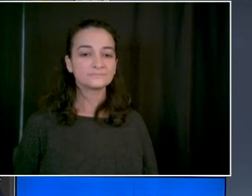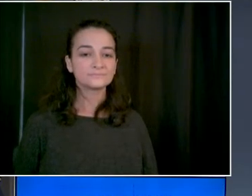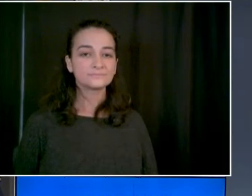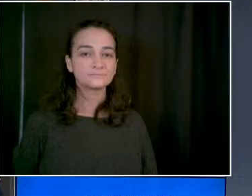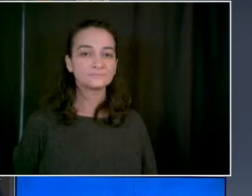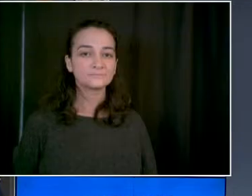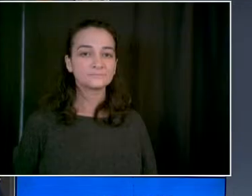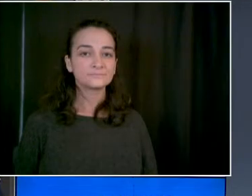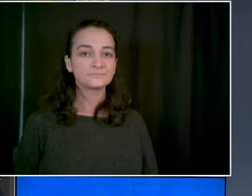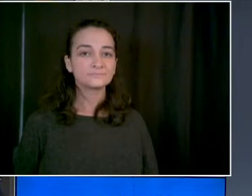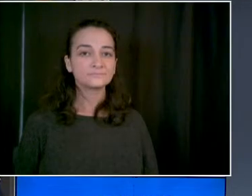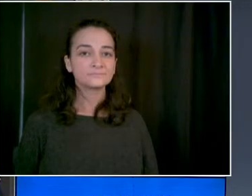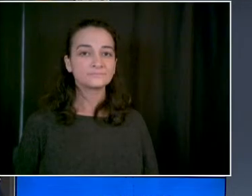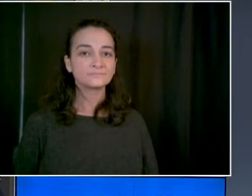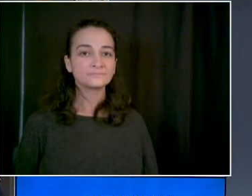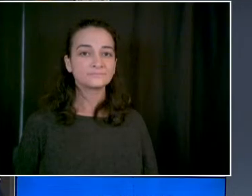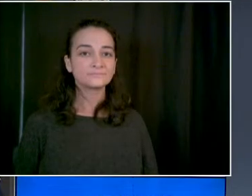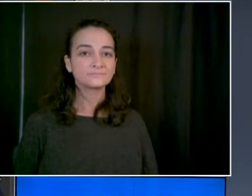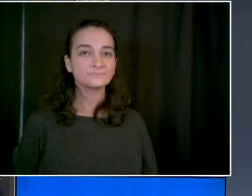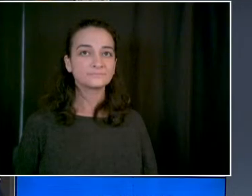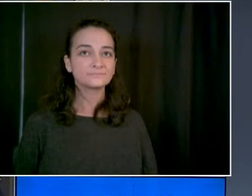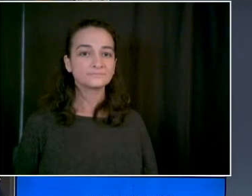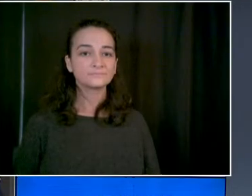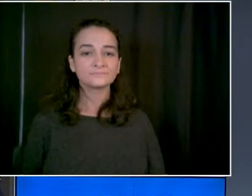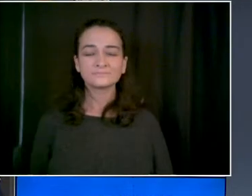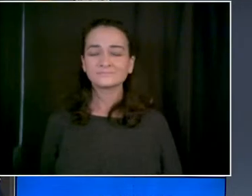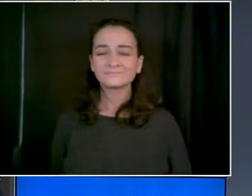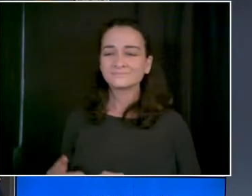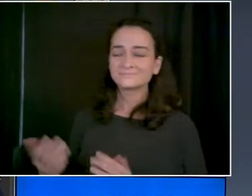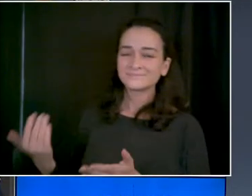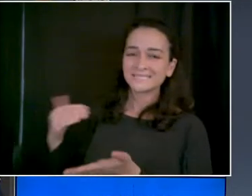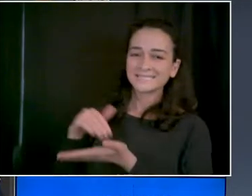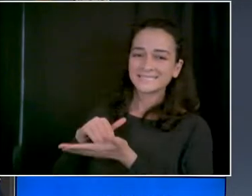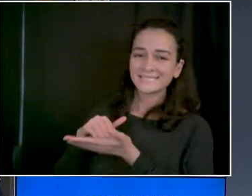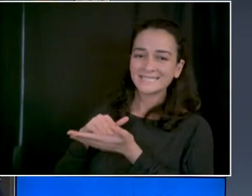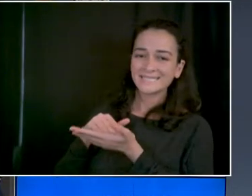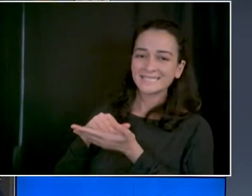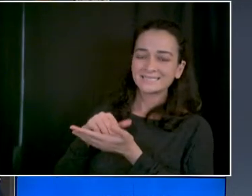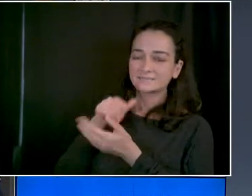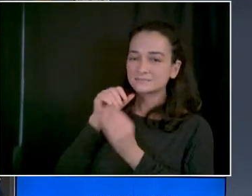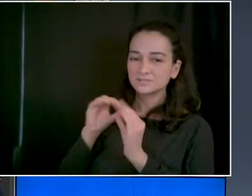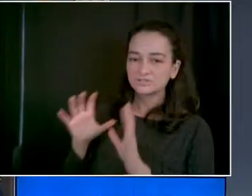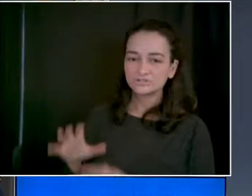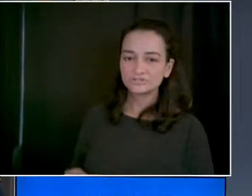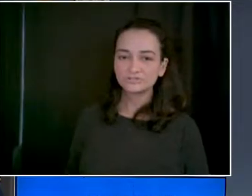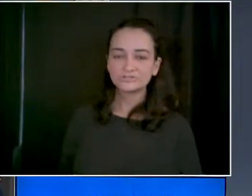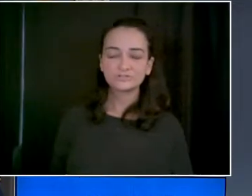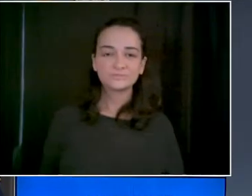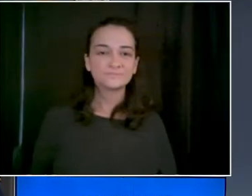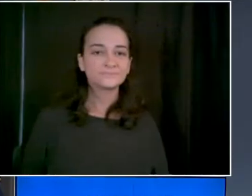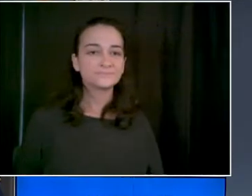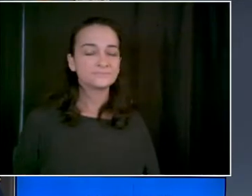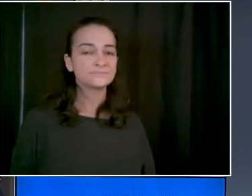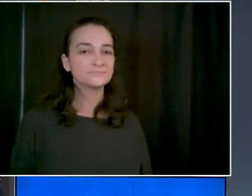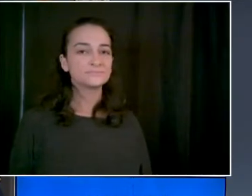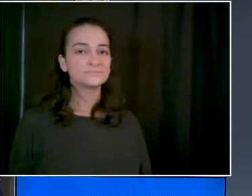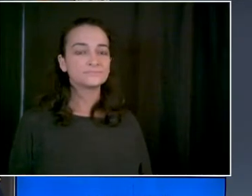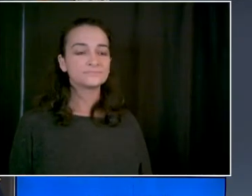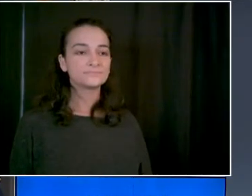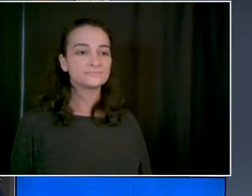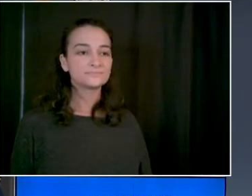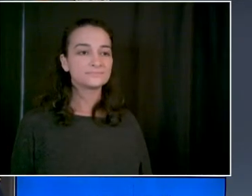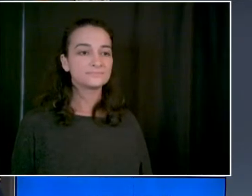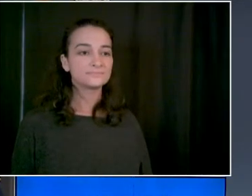Run that by me one more time. So do you think it's pie in the sky for the council to believe that you can still close Rikers